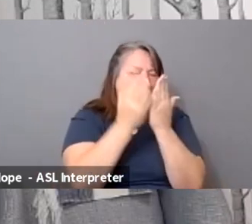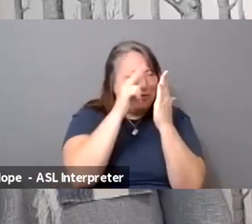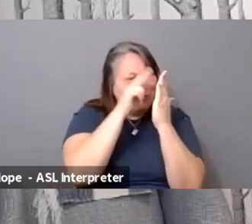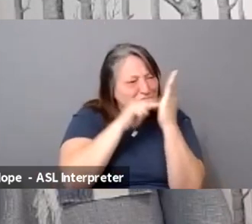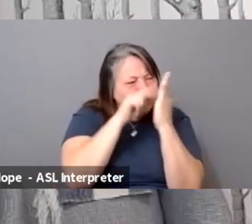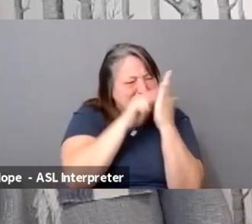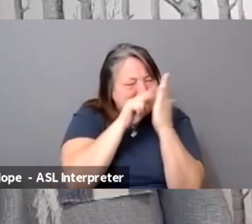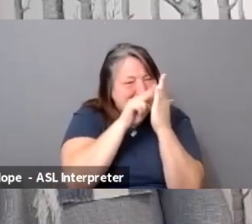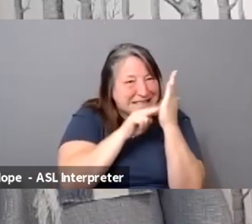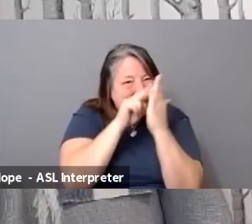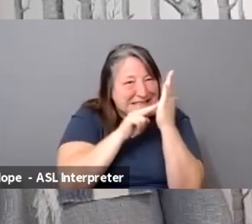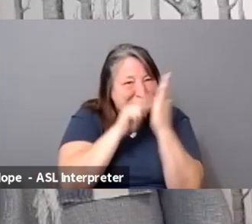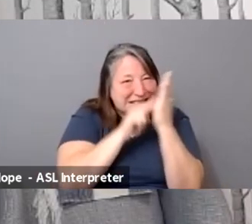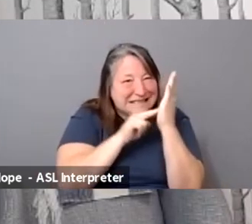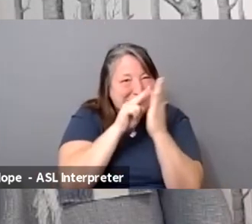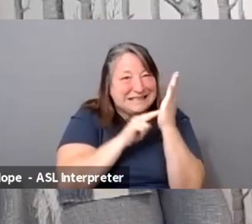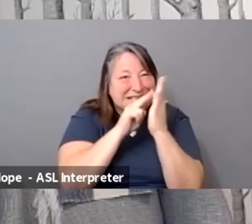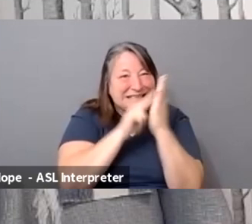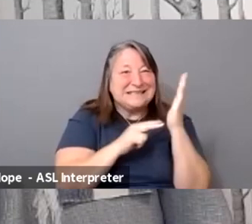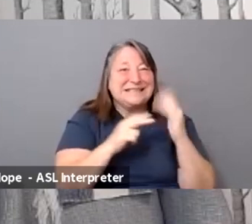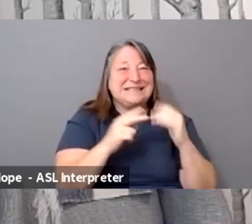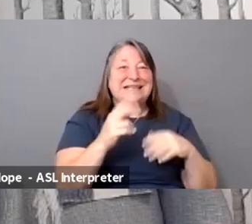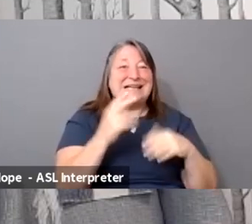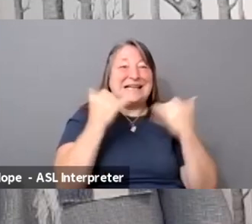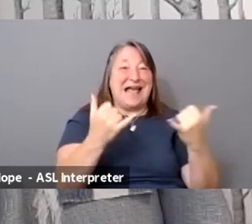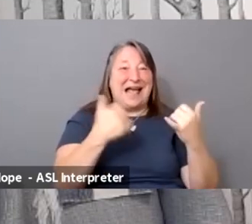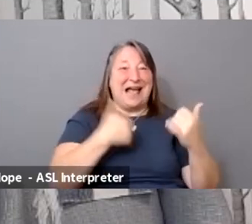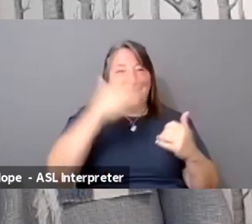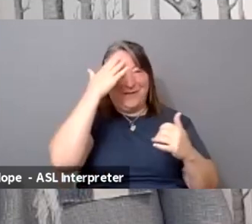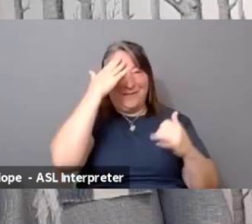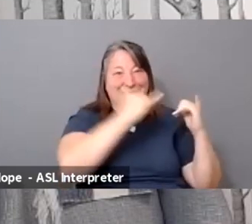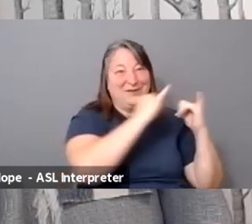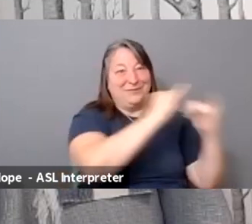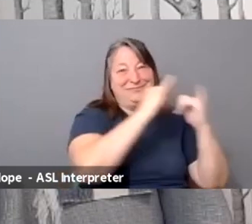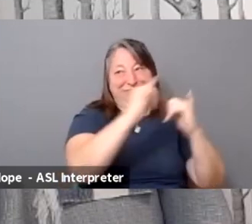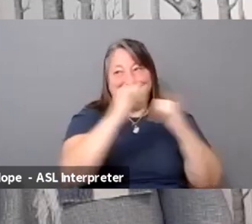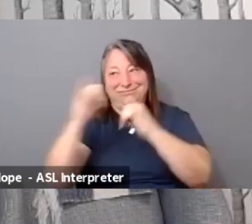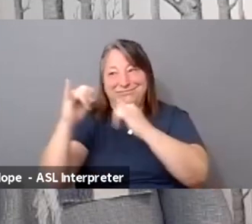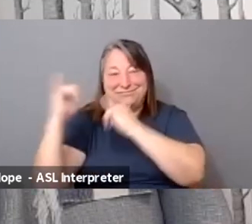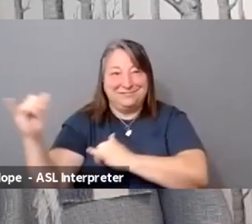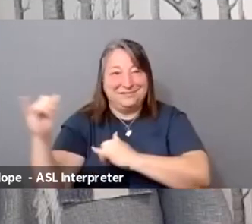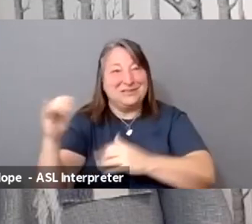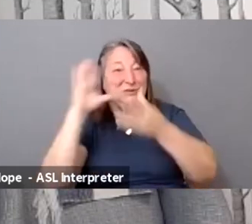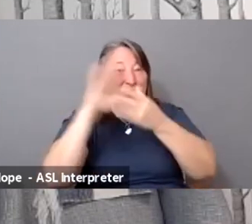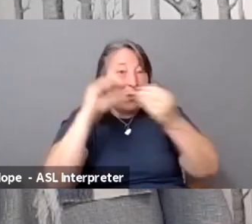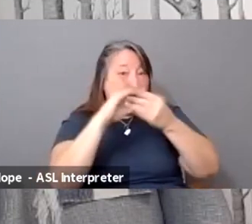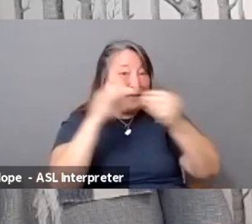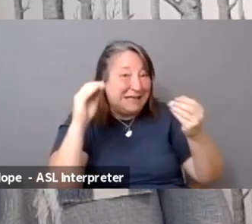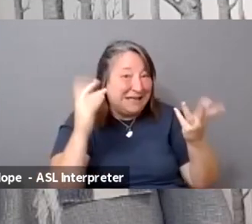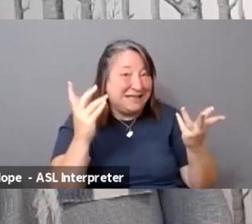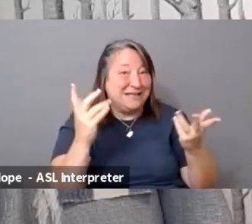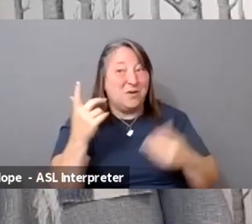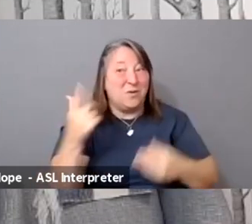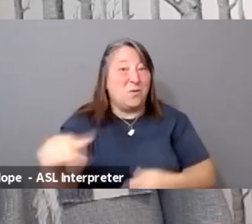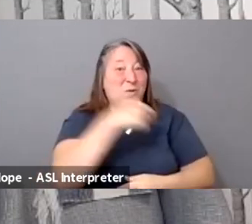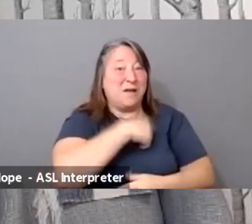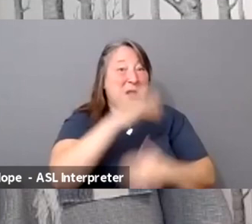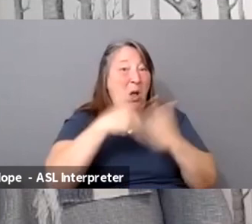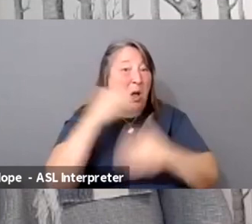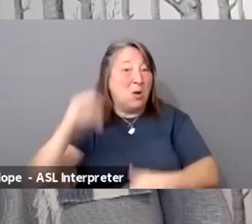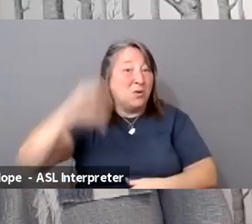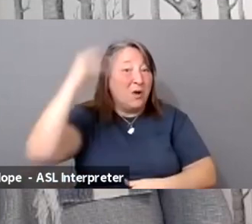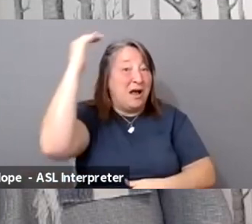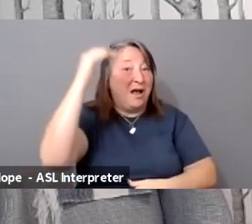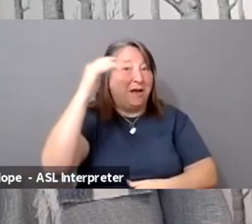of, now you're getting the familiar refrain from all of us, I think, of we grew up feeling kind of invisible, wanting to be